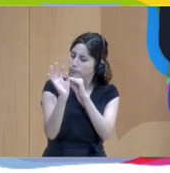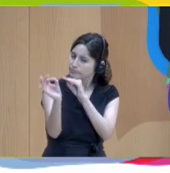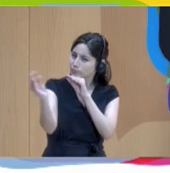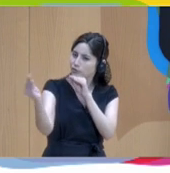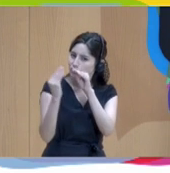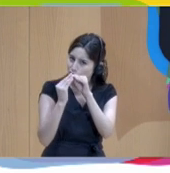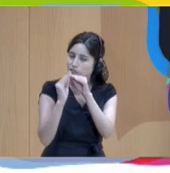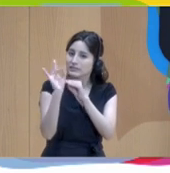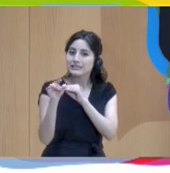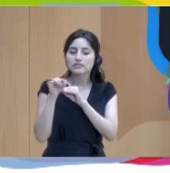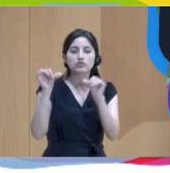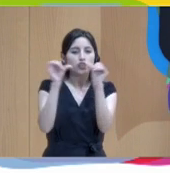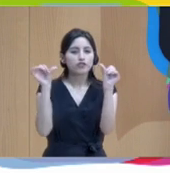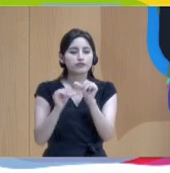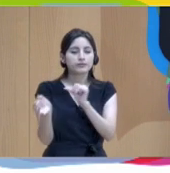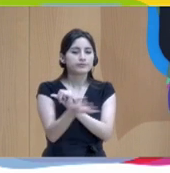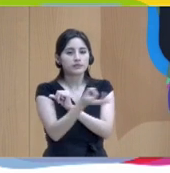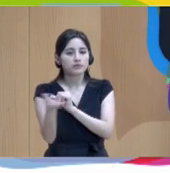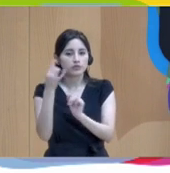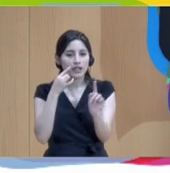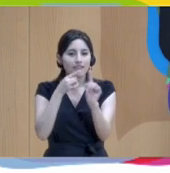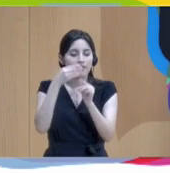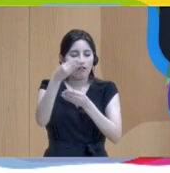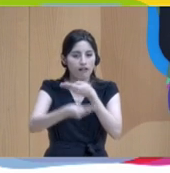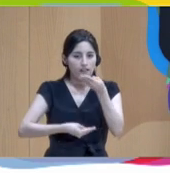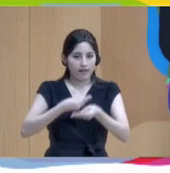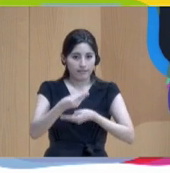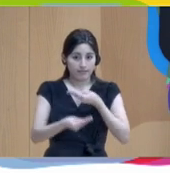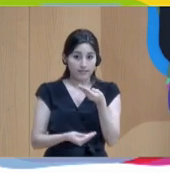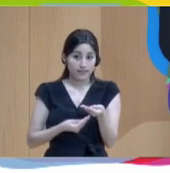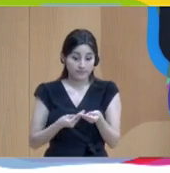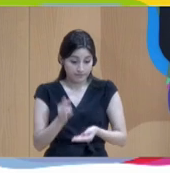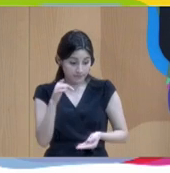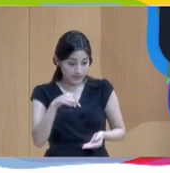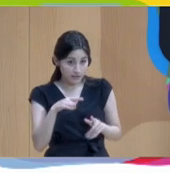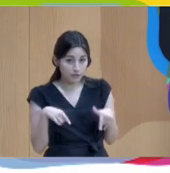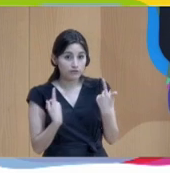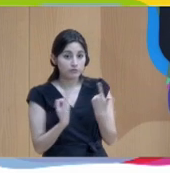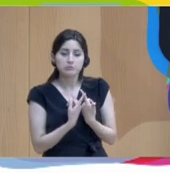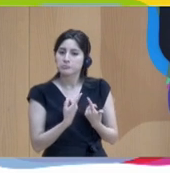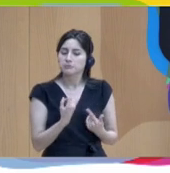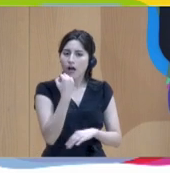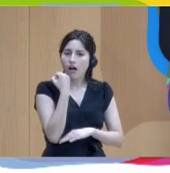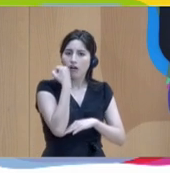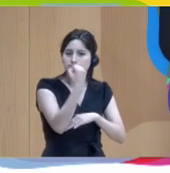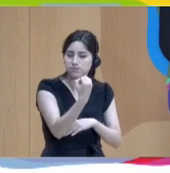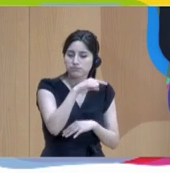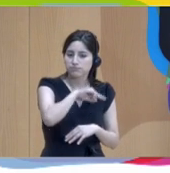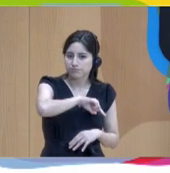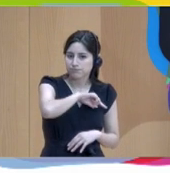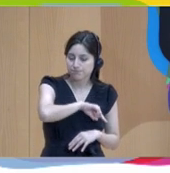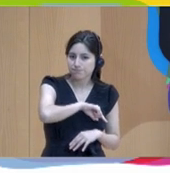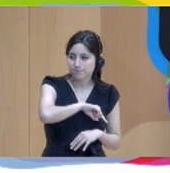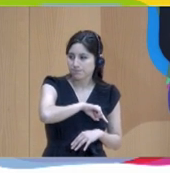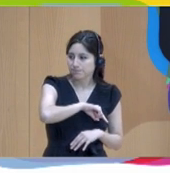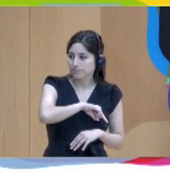then, here we have a strong support sitting on the chair. There, we can hear how you